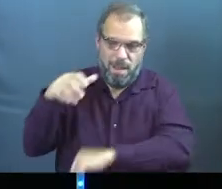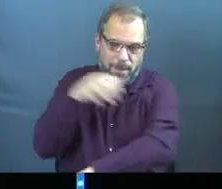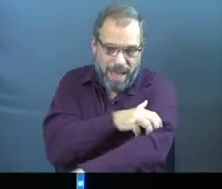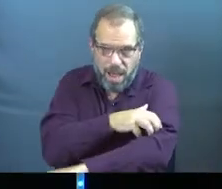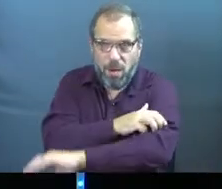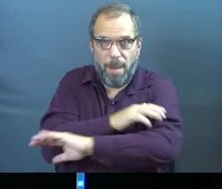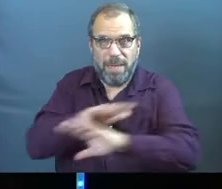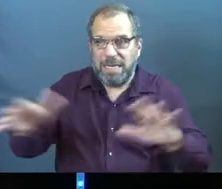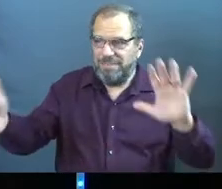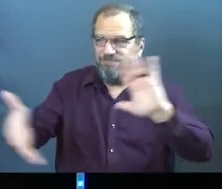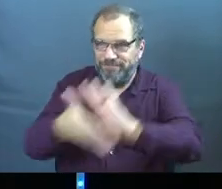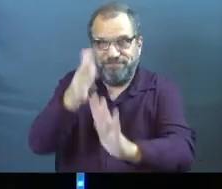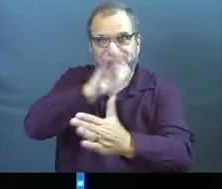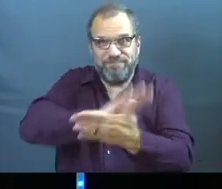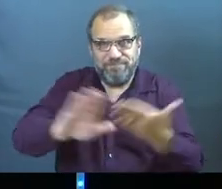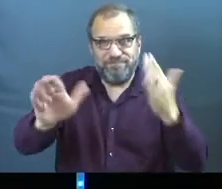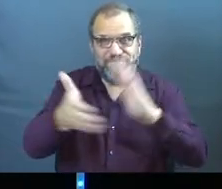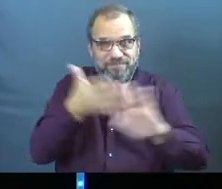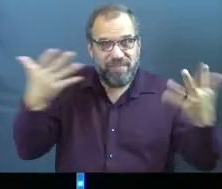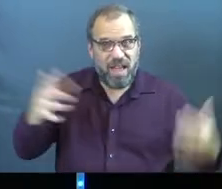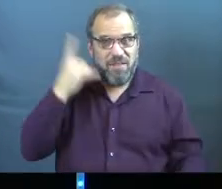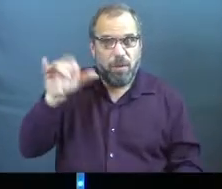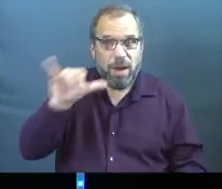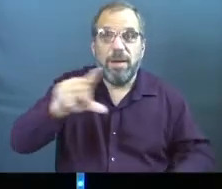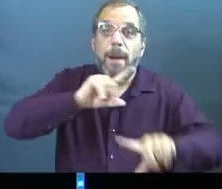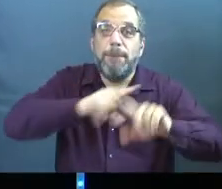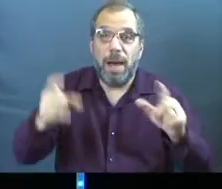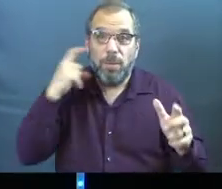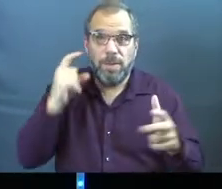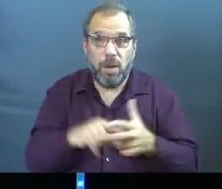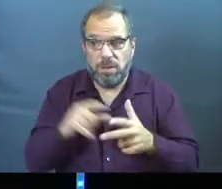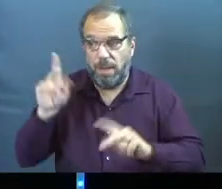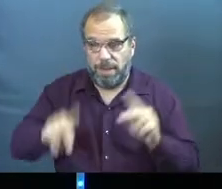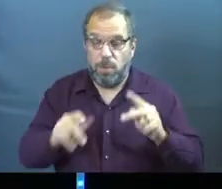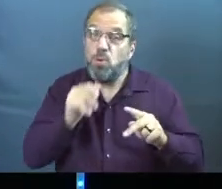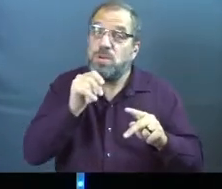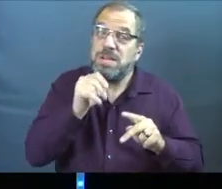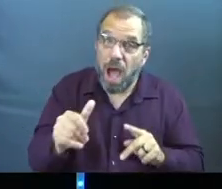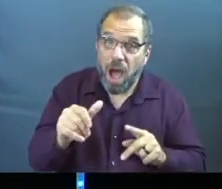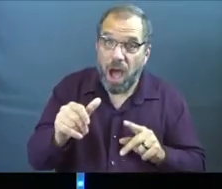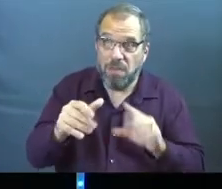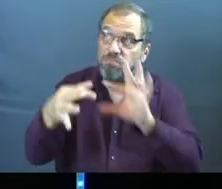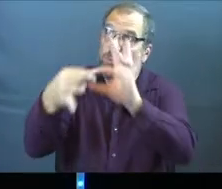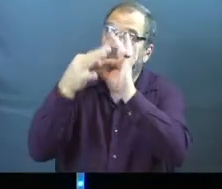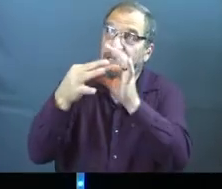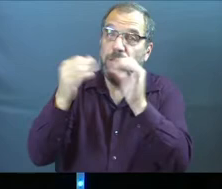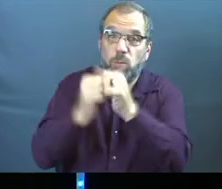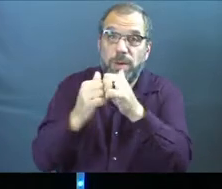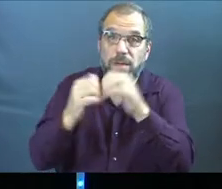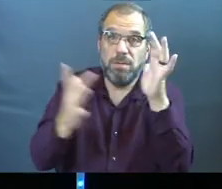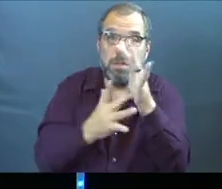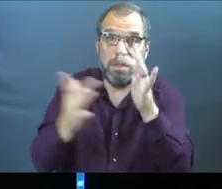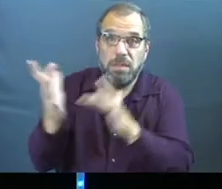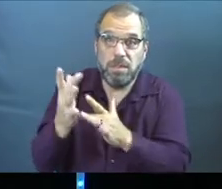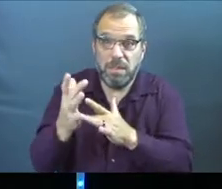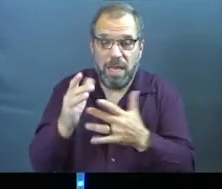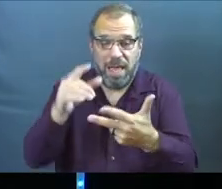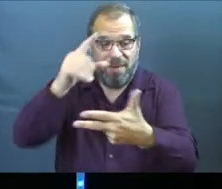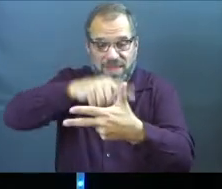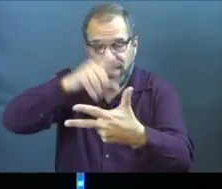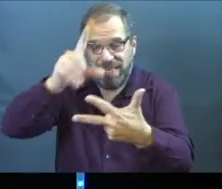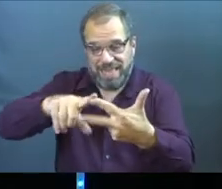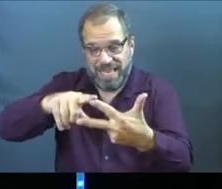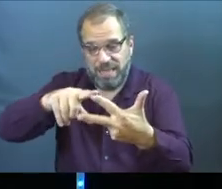power. It is gone forever. But we see here people who were not in that relationship with the Lord, as well as death and Hades,